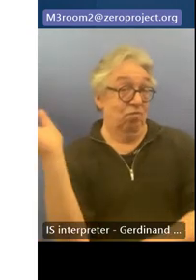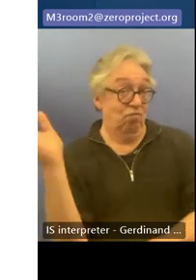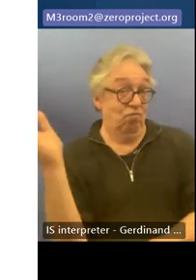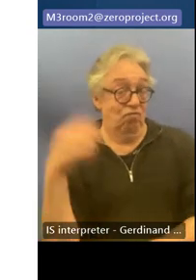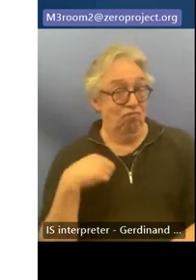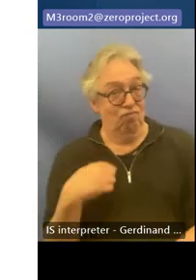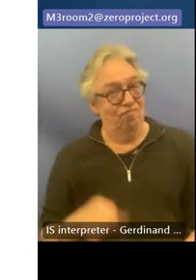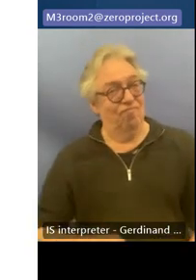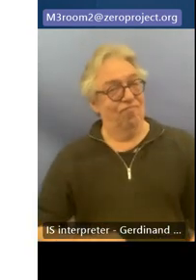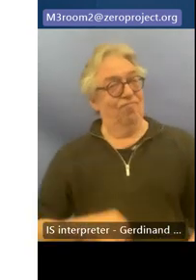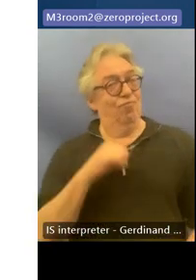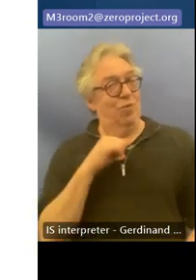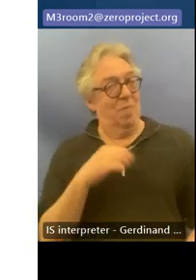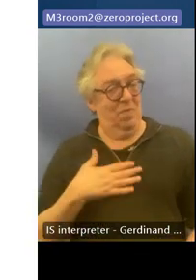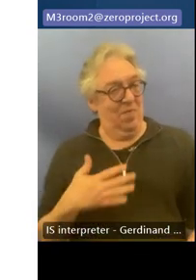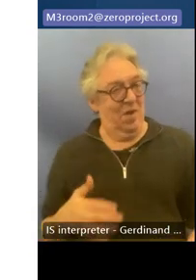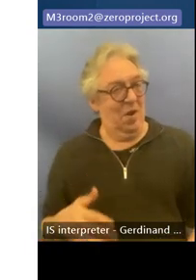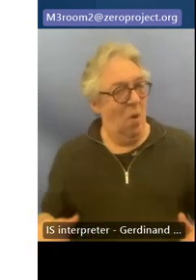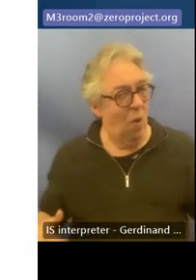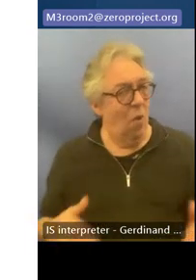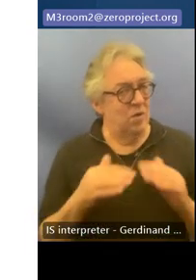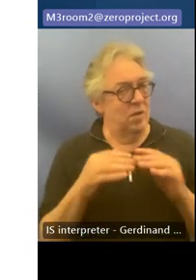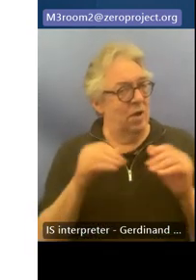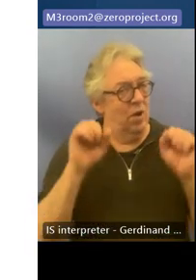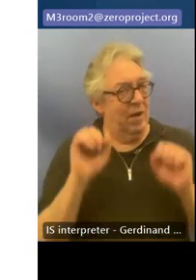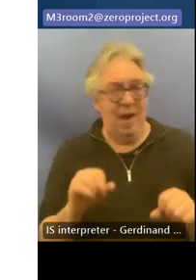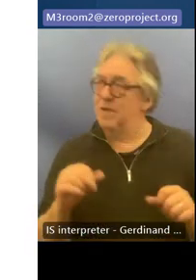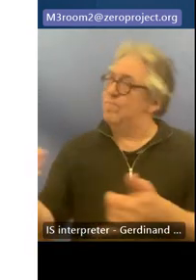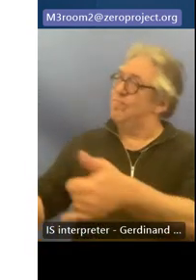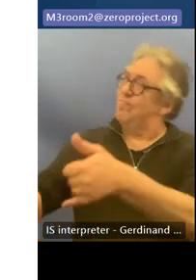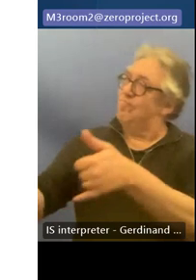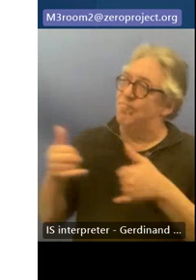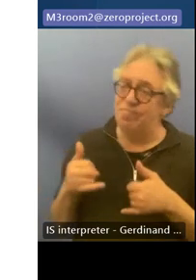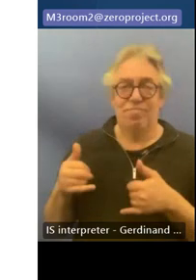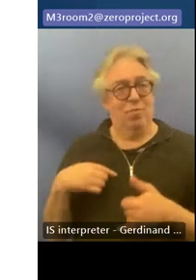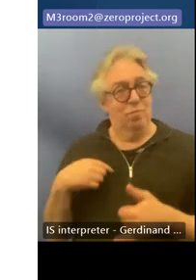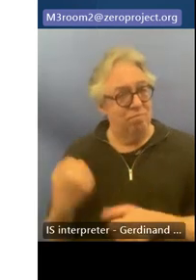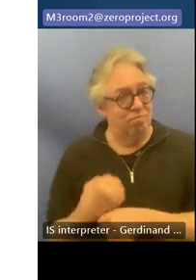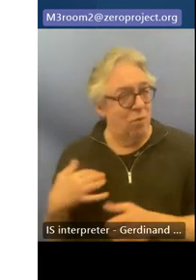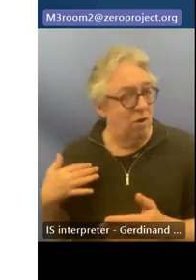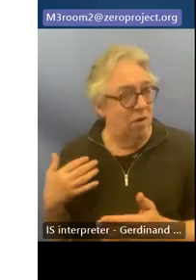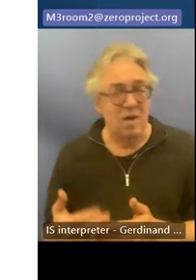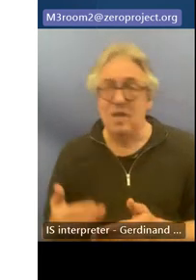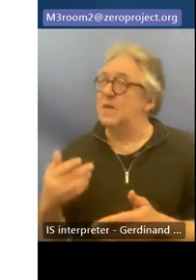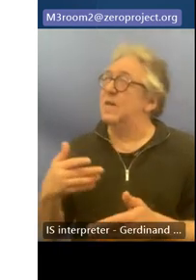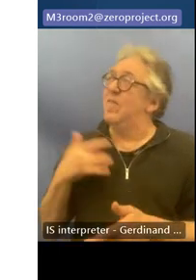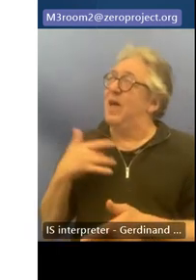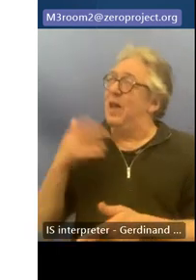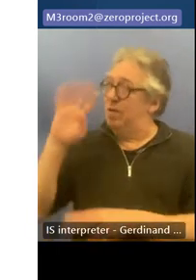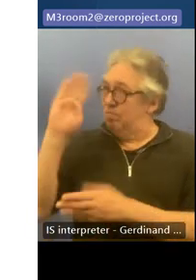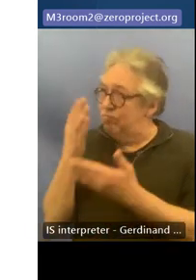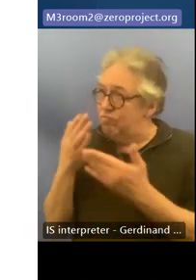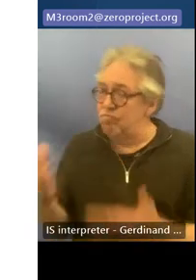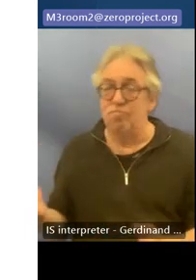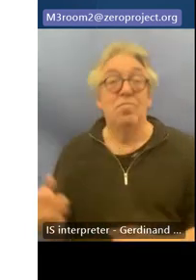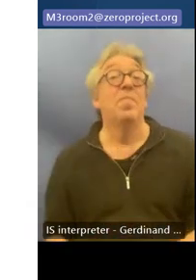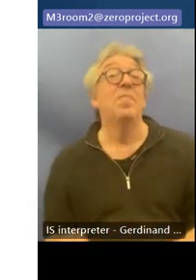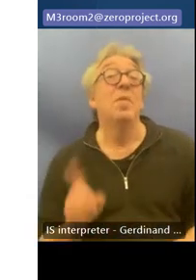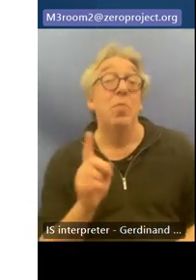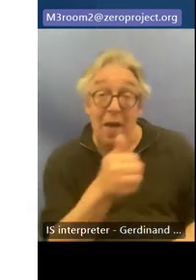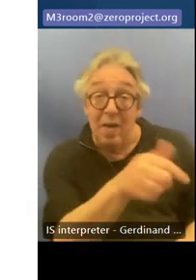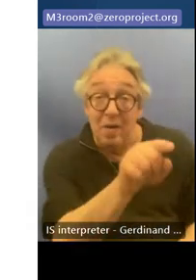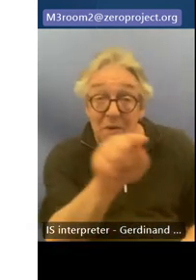honor as an organization to really be recognized for the great efforts that we have been able to do. I really also want to appreciate and thank each one of